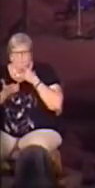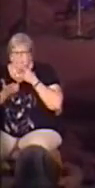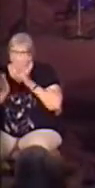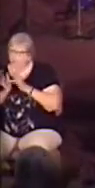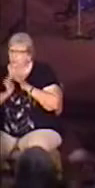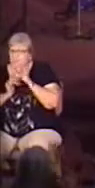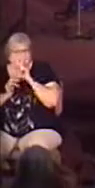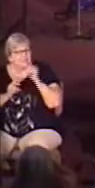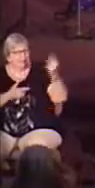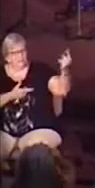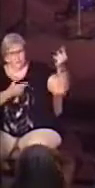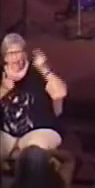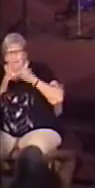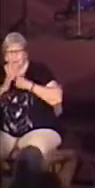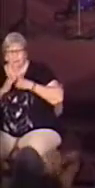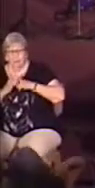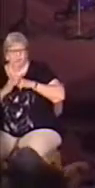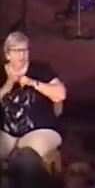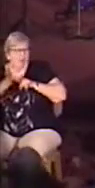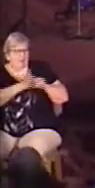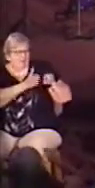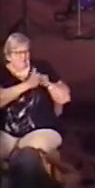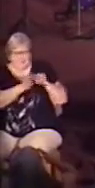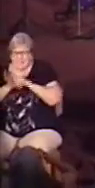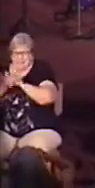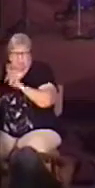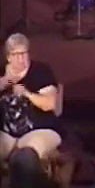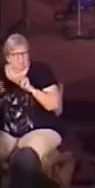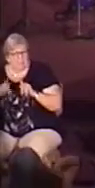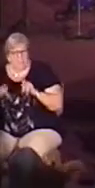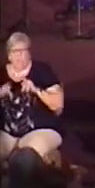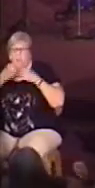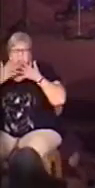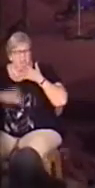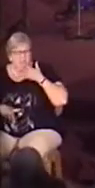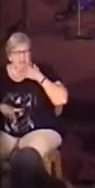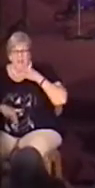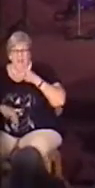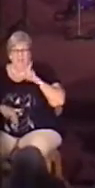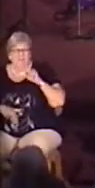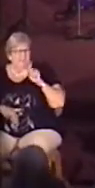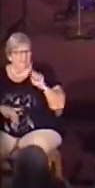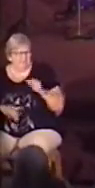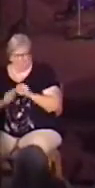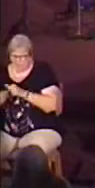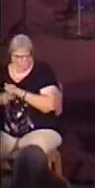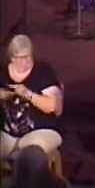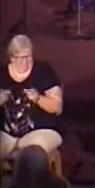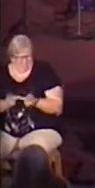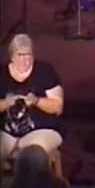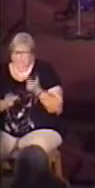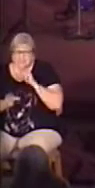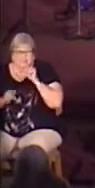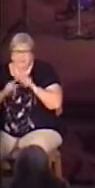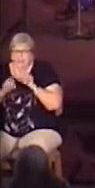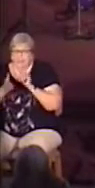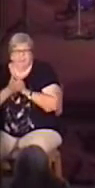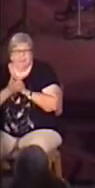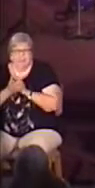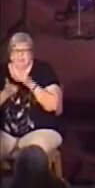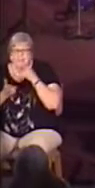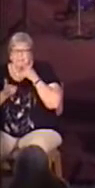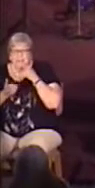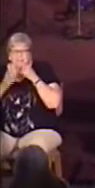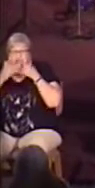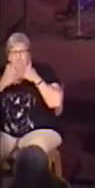come back and just start slaying people left and right, and there's going to be blood and guts everywhere, and there's going to be blood. The Revelation says blood up to your